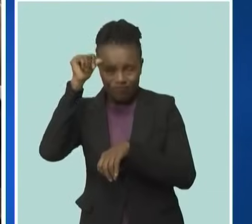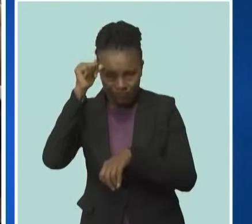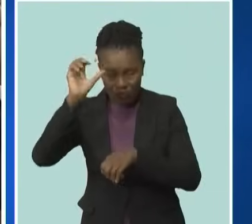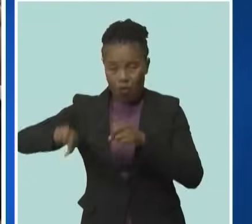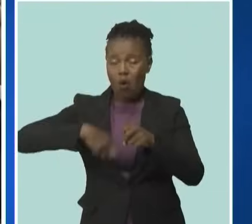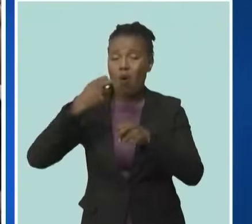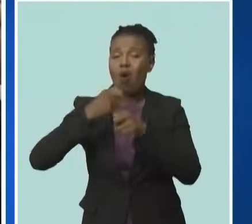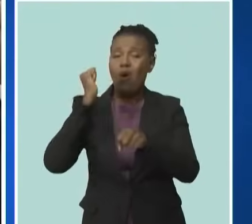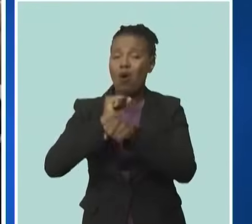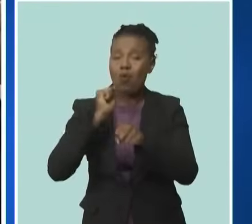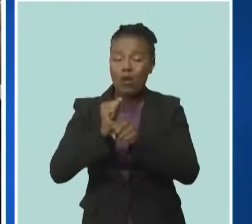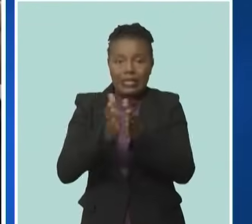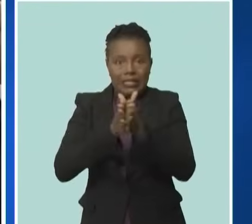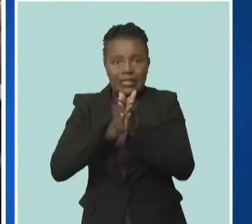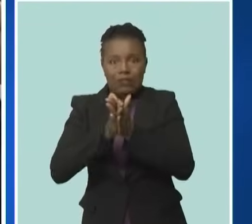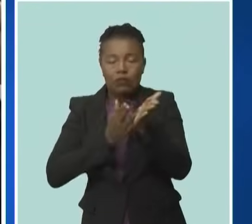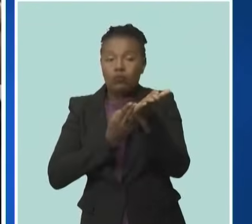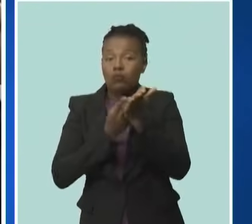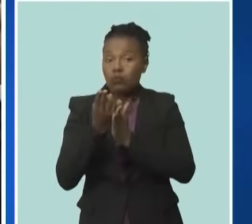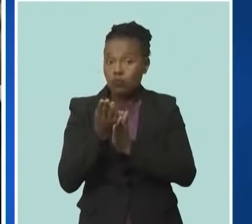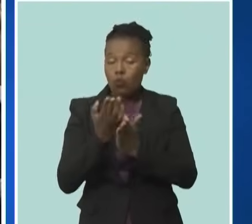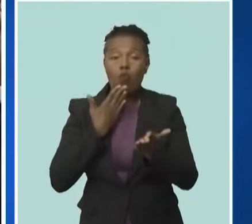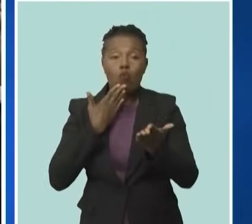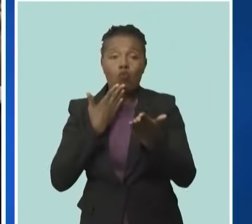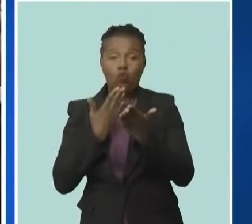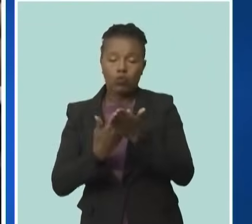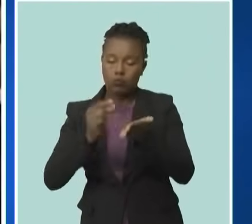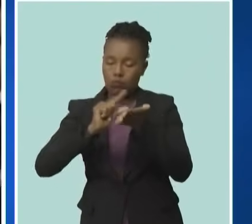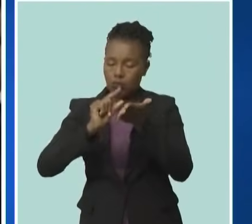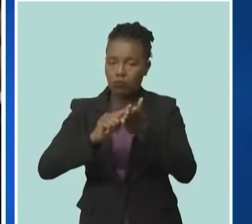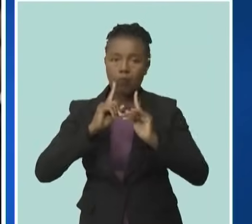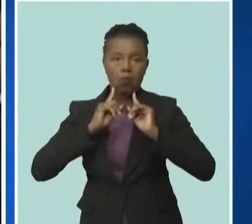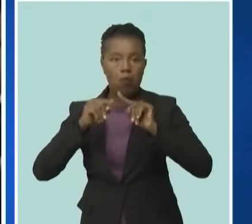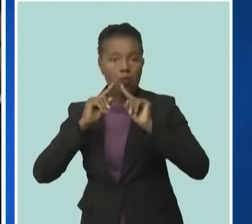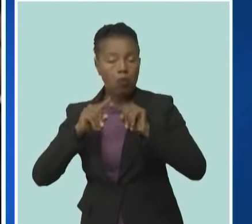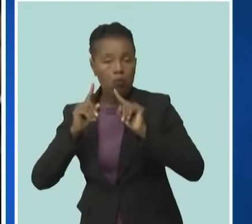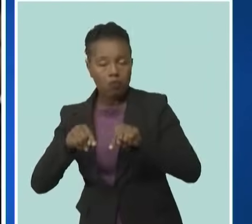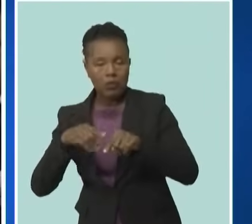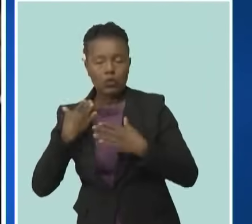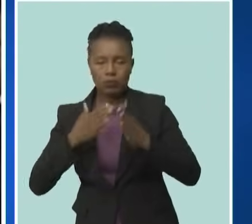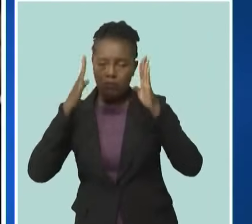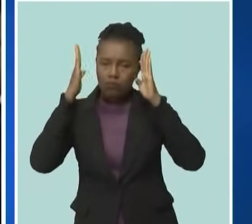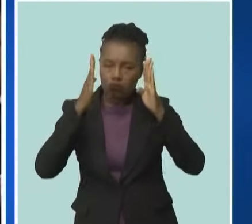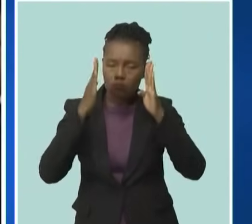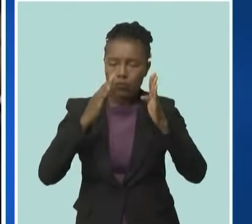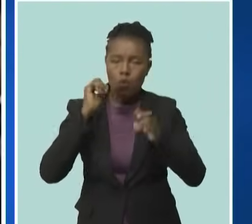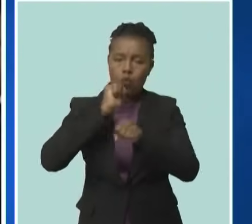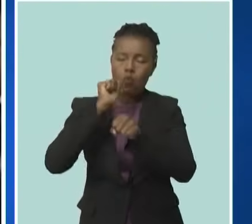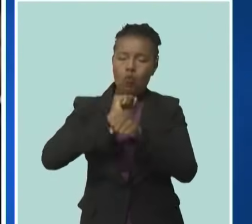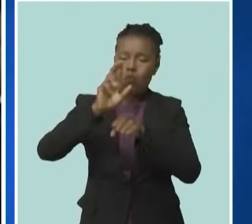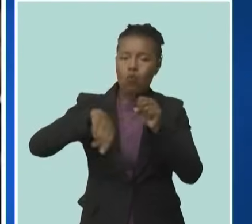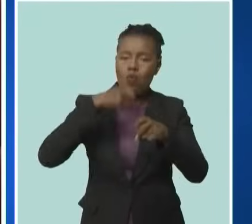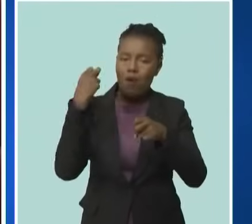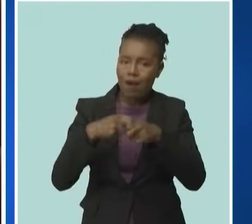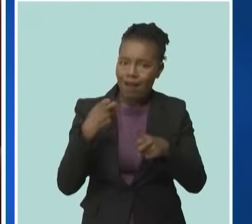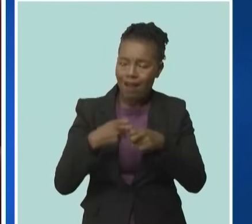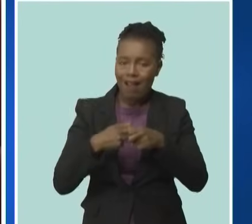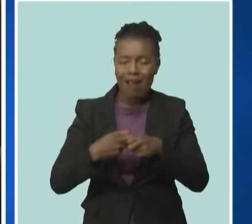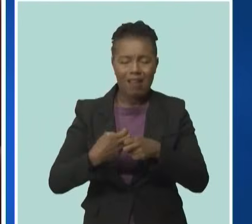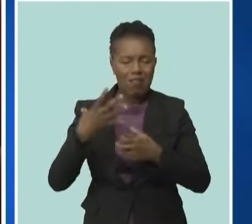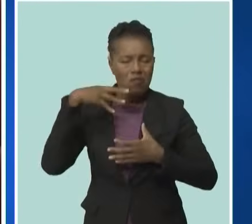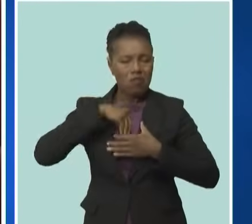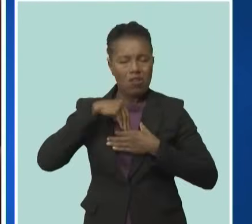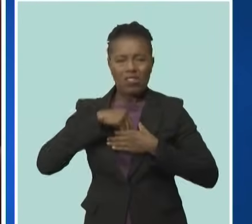truth. And thus good journalists should be dedicated, work hard, and pursue the truth with every passionate bone in their